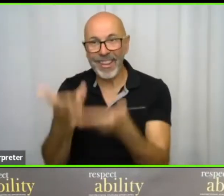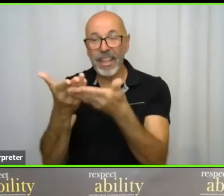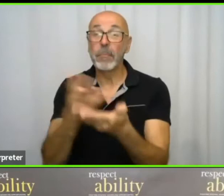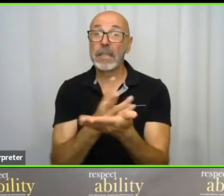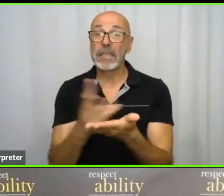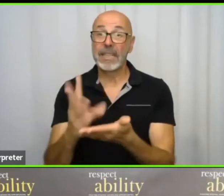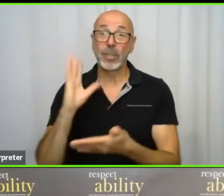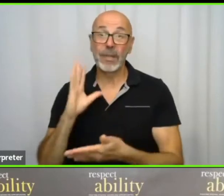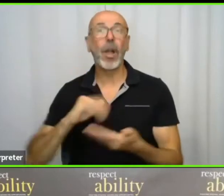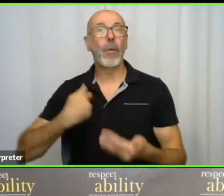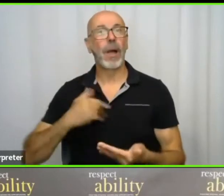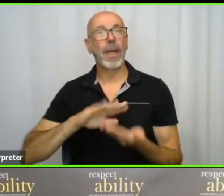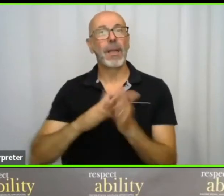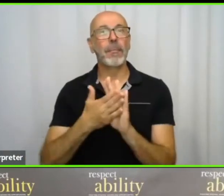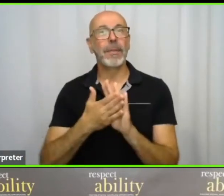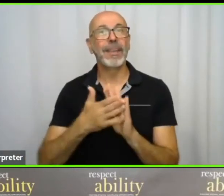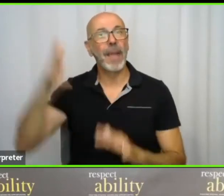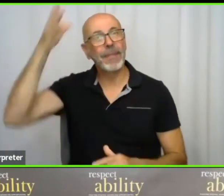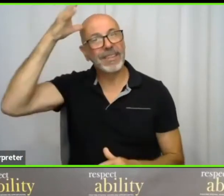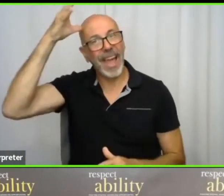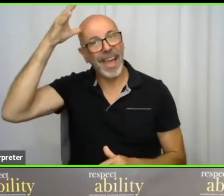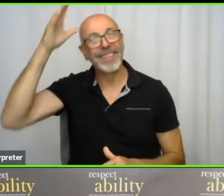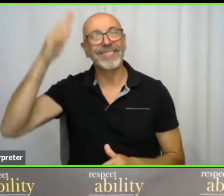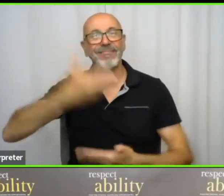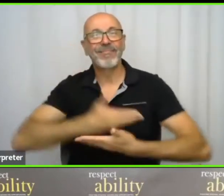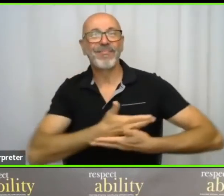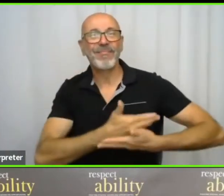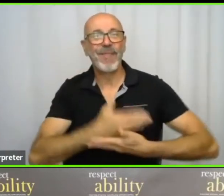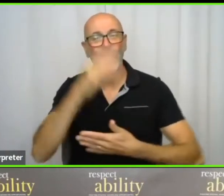I became a dad to a baby boy. And